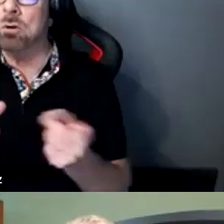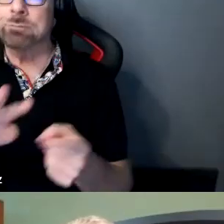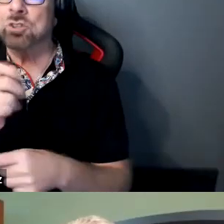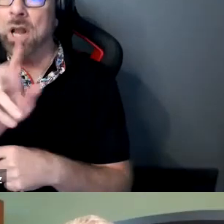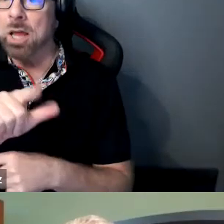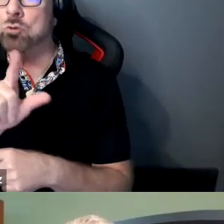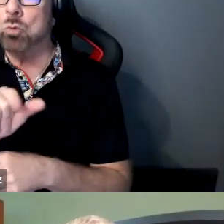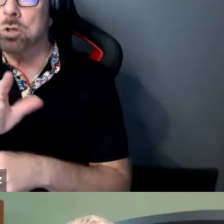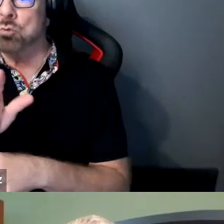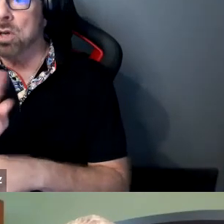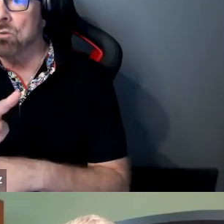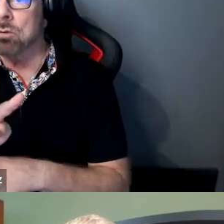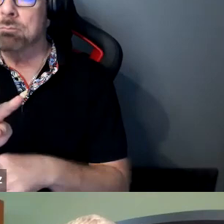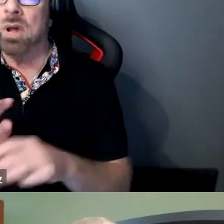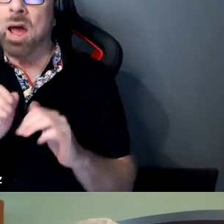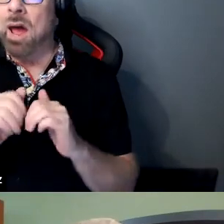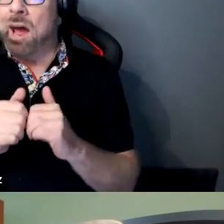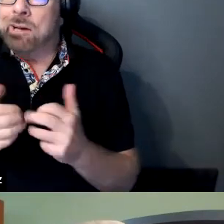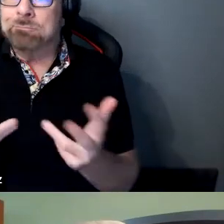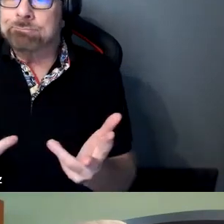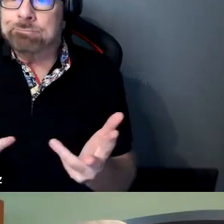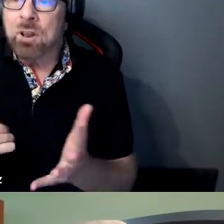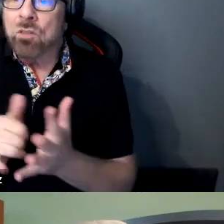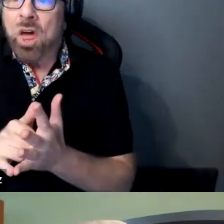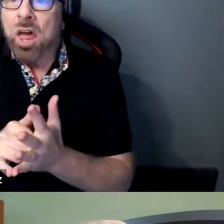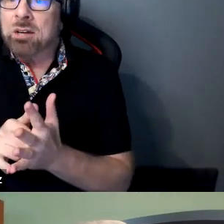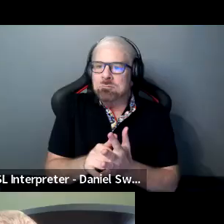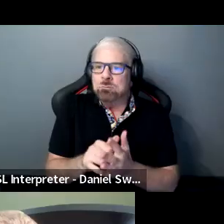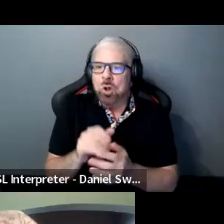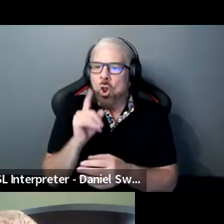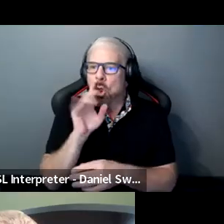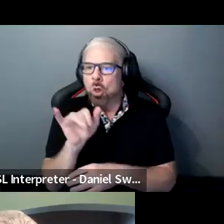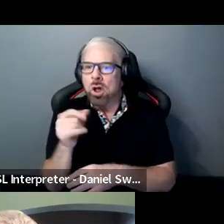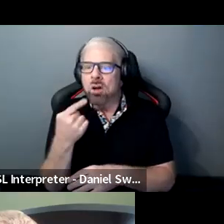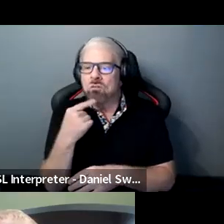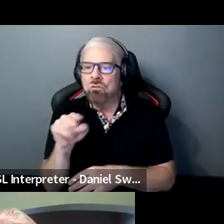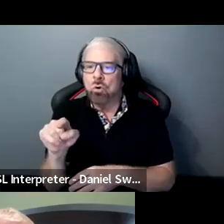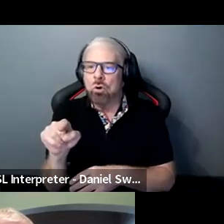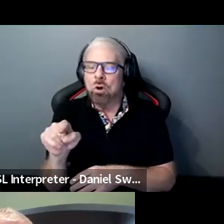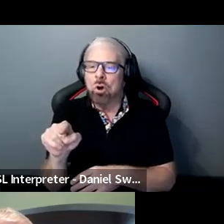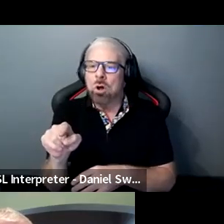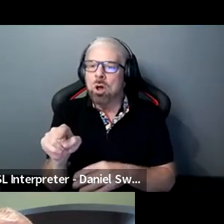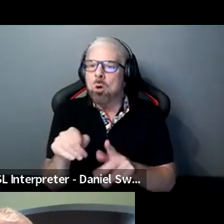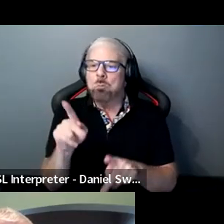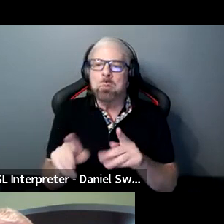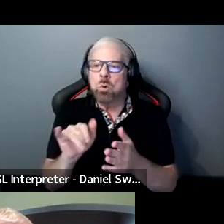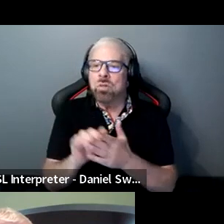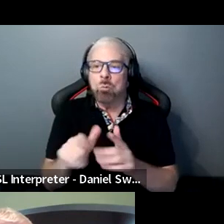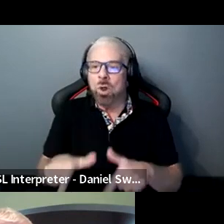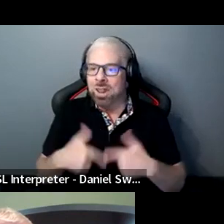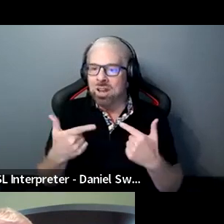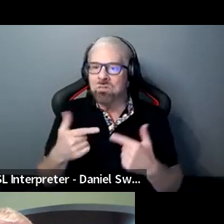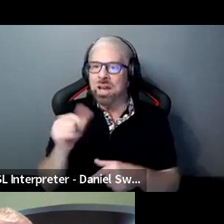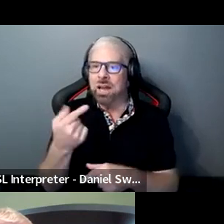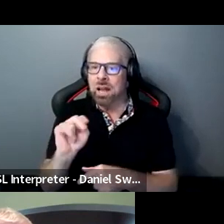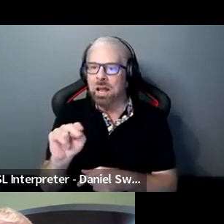2024. How is this going to look for the On of Life residents that were living in Glenwood to